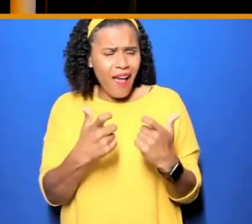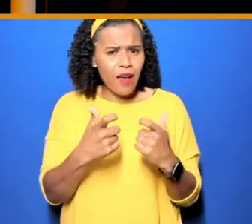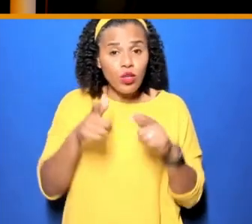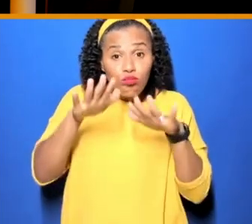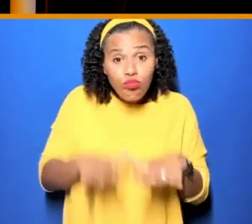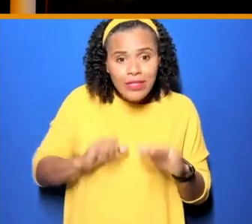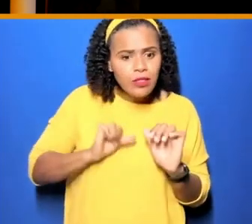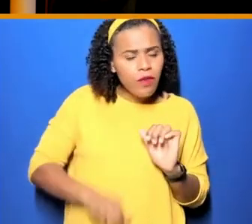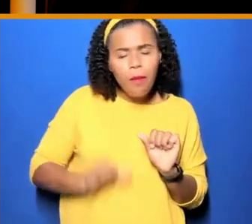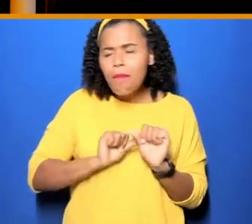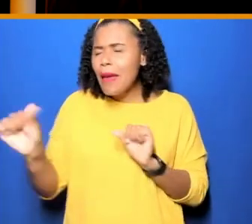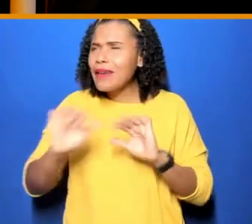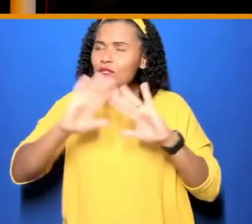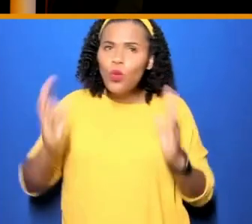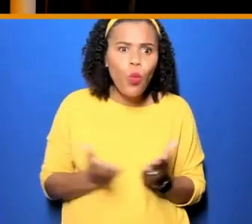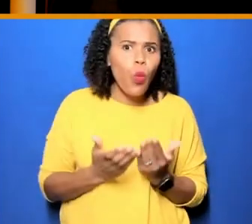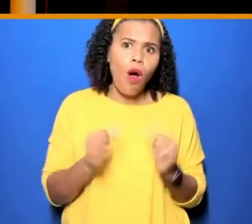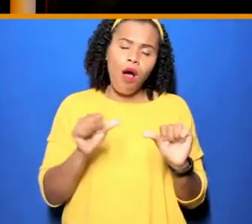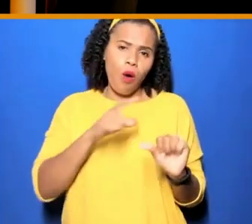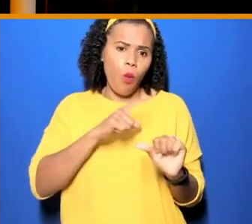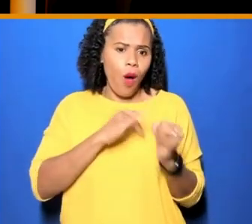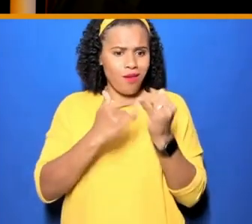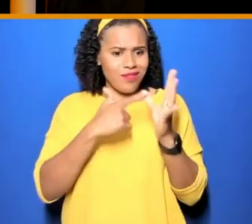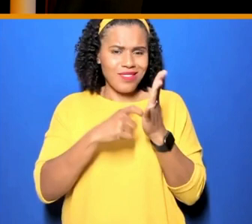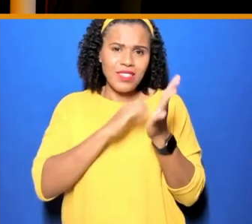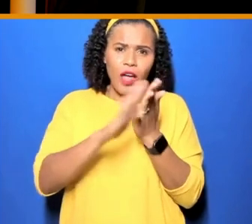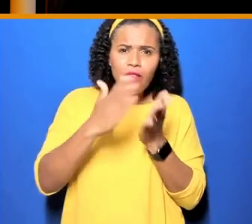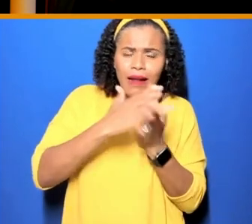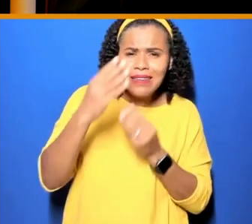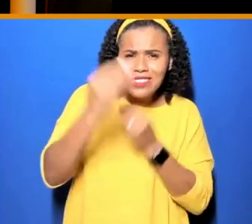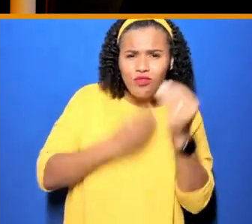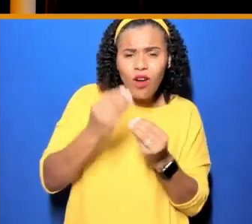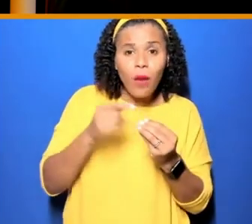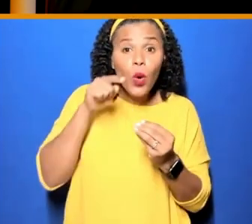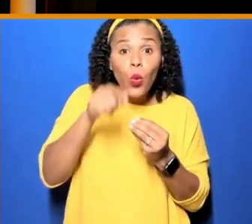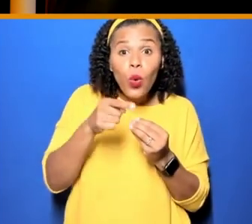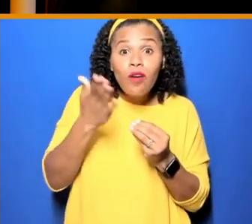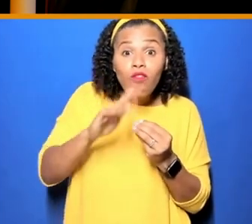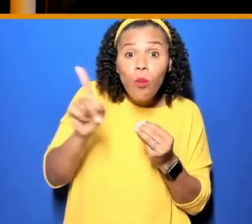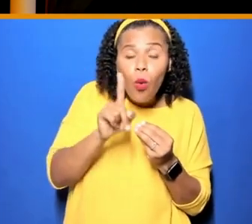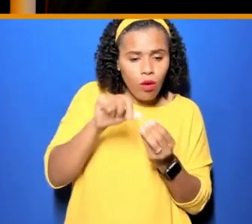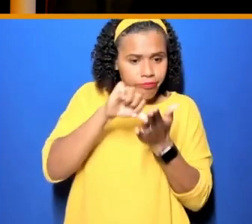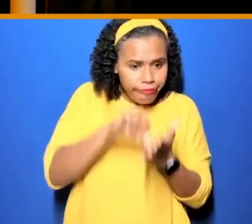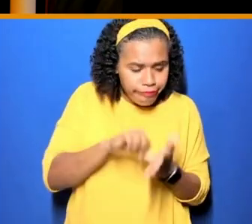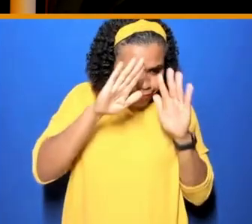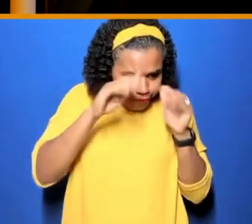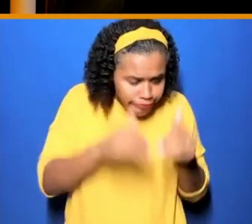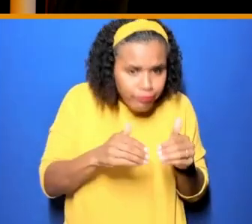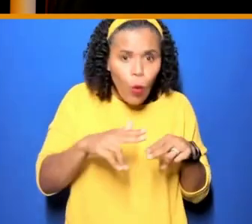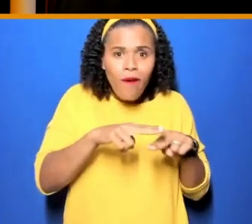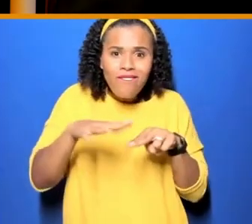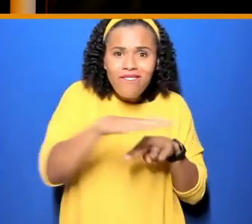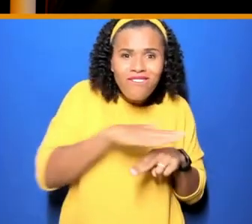other countries, as Sarah so rightly described, our farming is based upon the unit of the family farm, as opposed to huge industrial